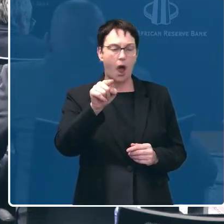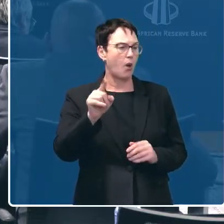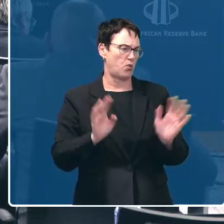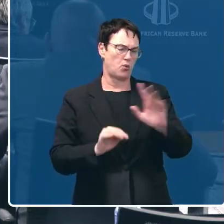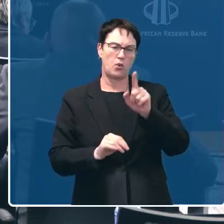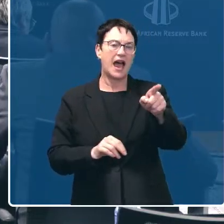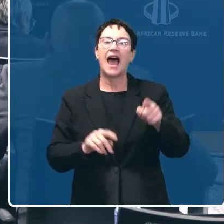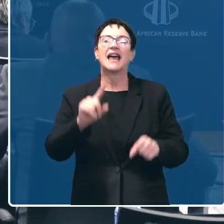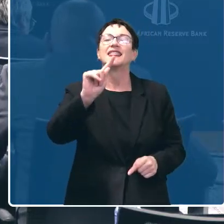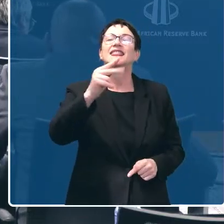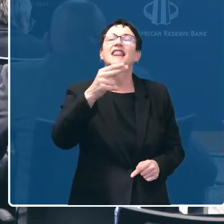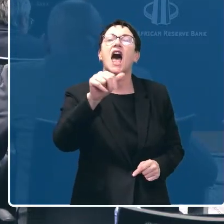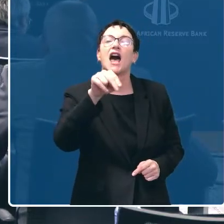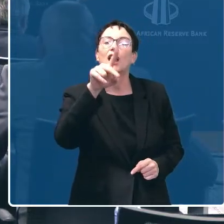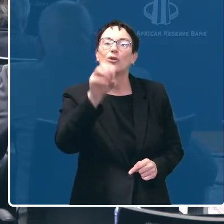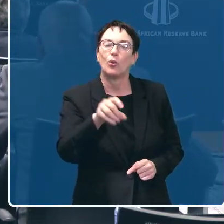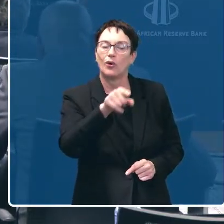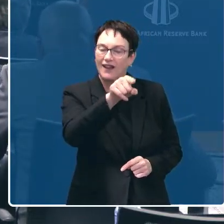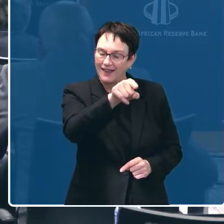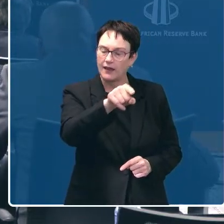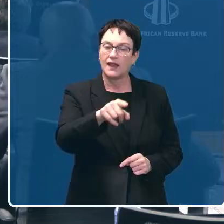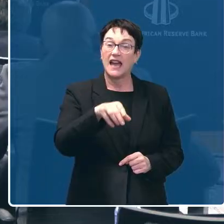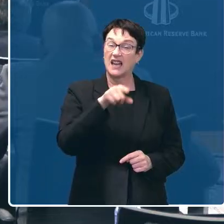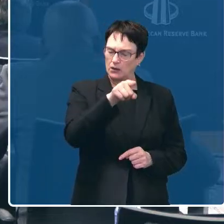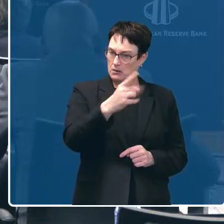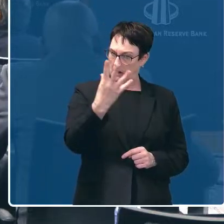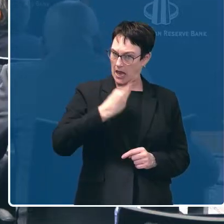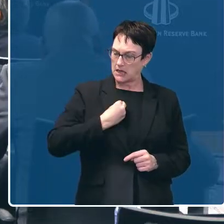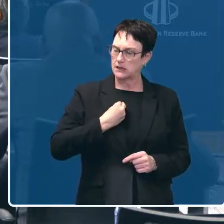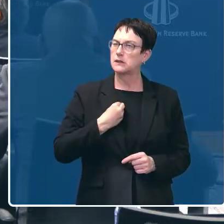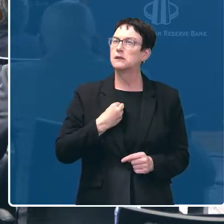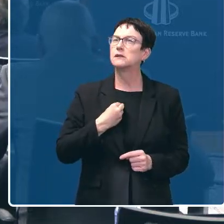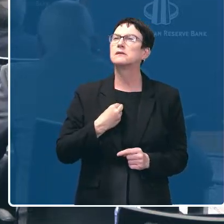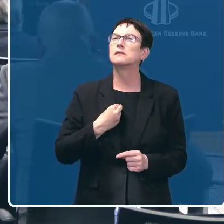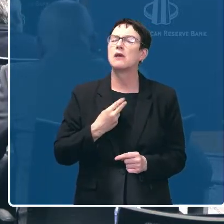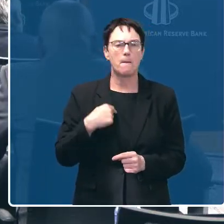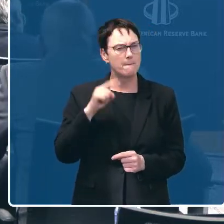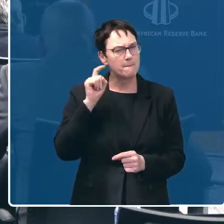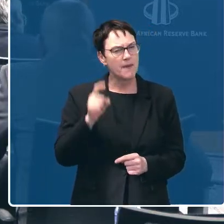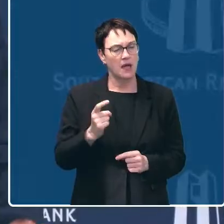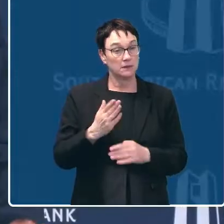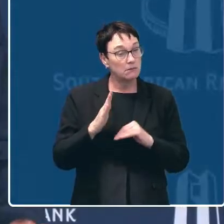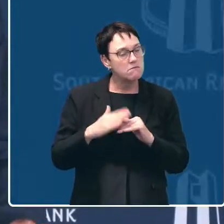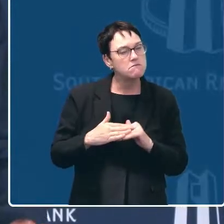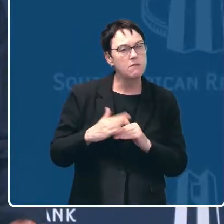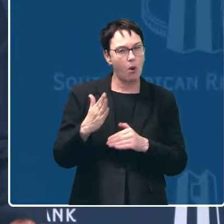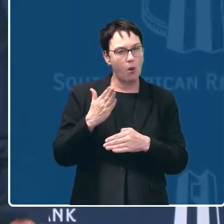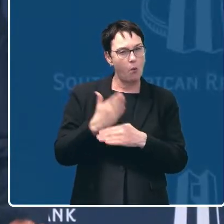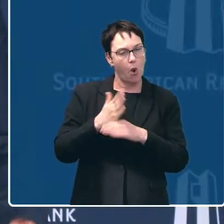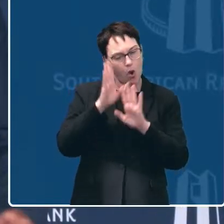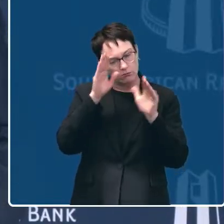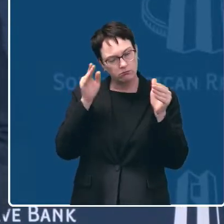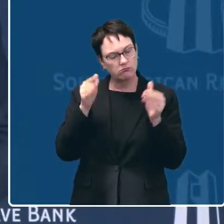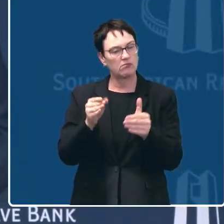not Ntando, said what work must still be done.